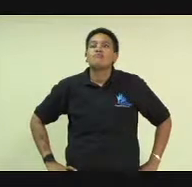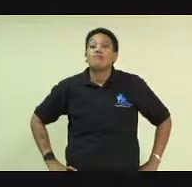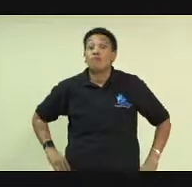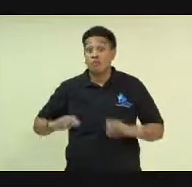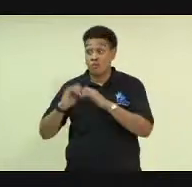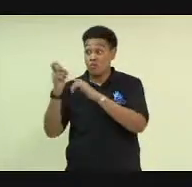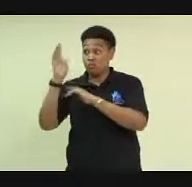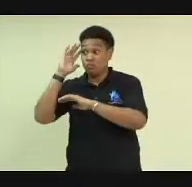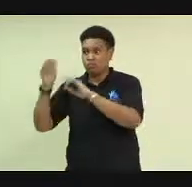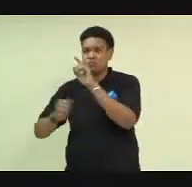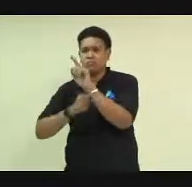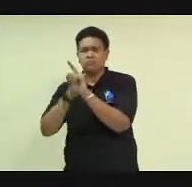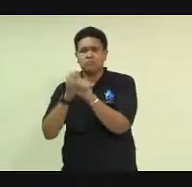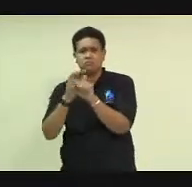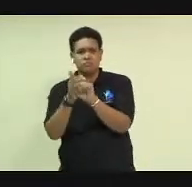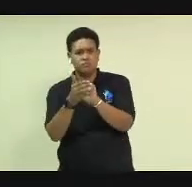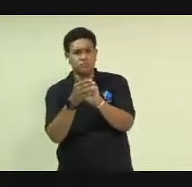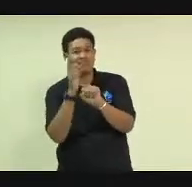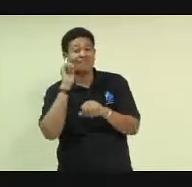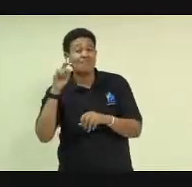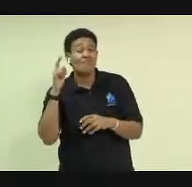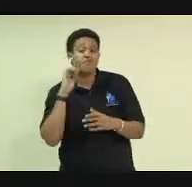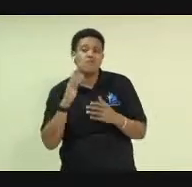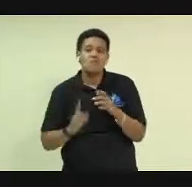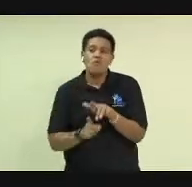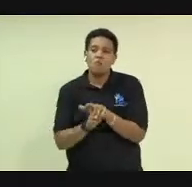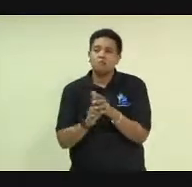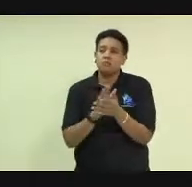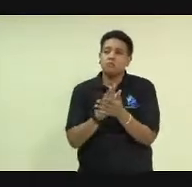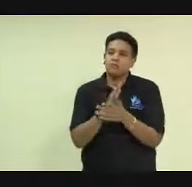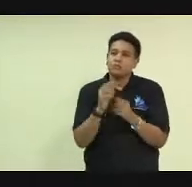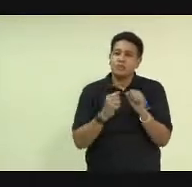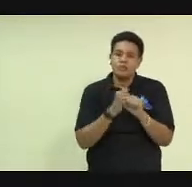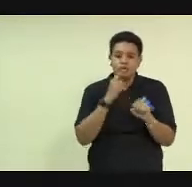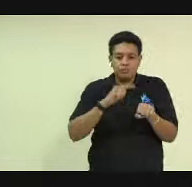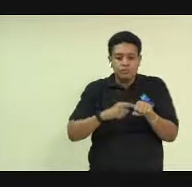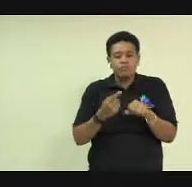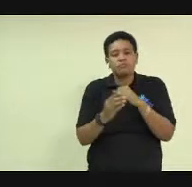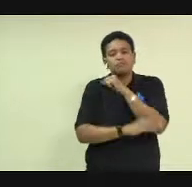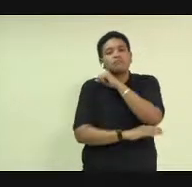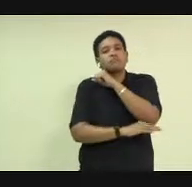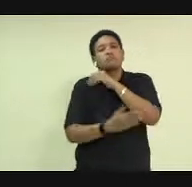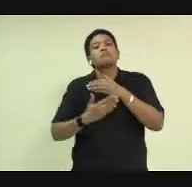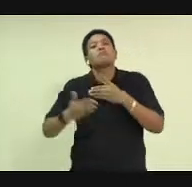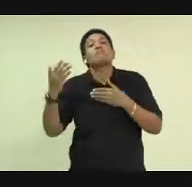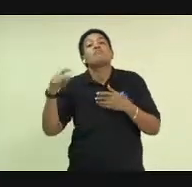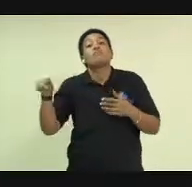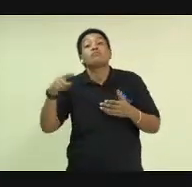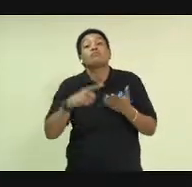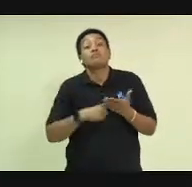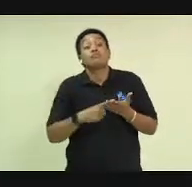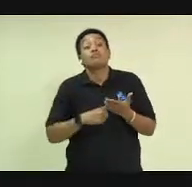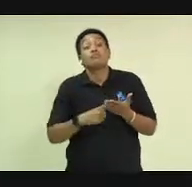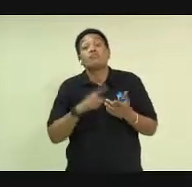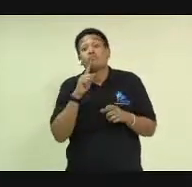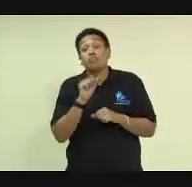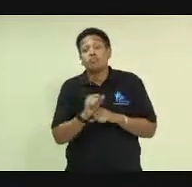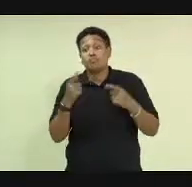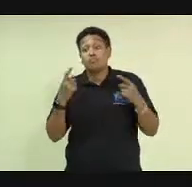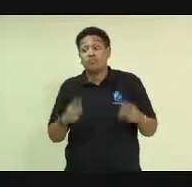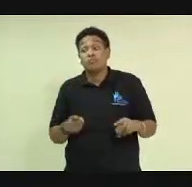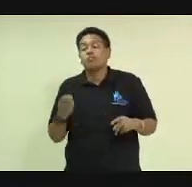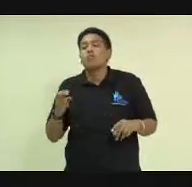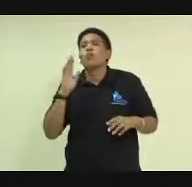for the upcoming school year to come in September? And are those discussions being held